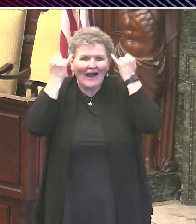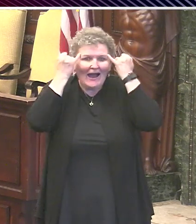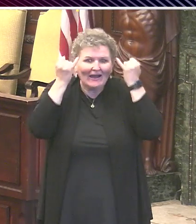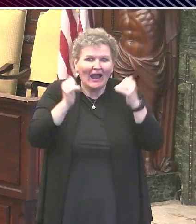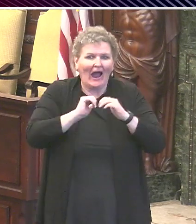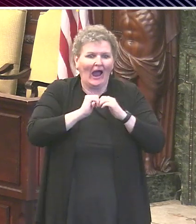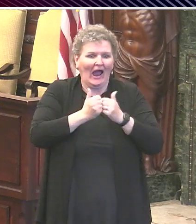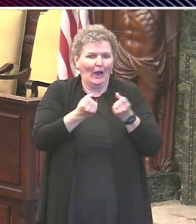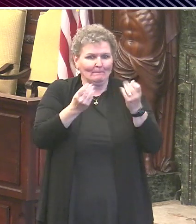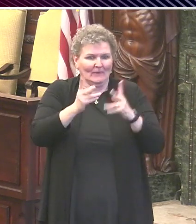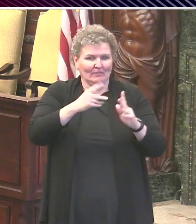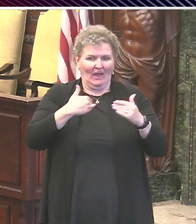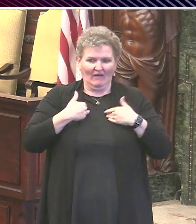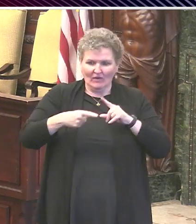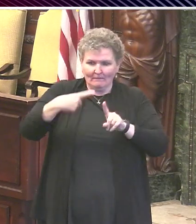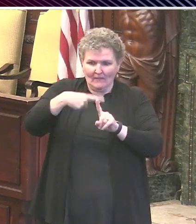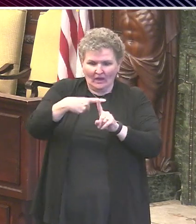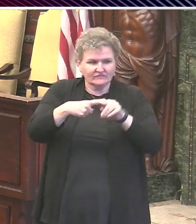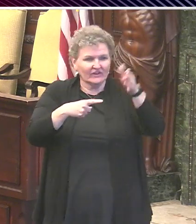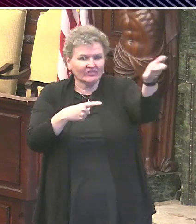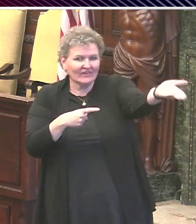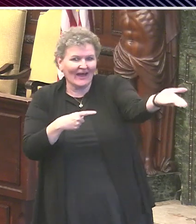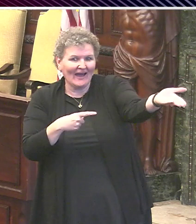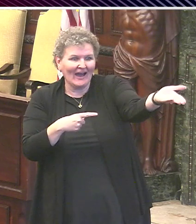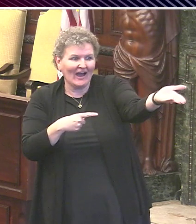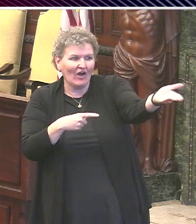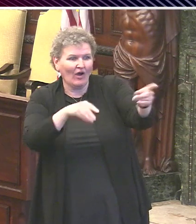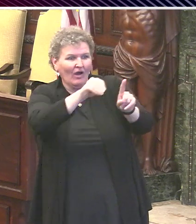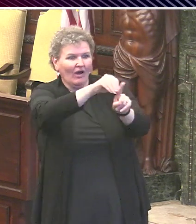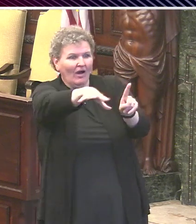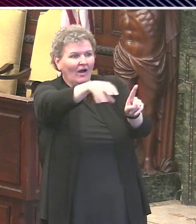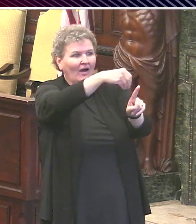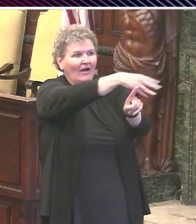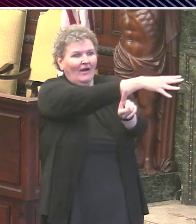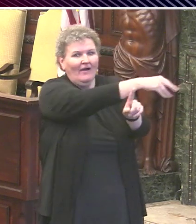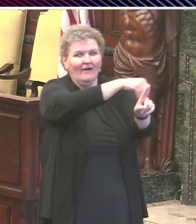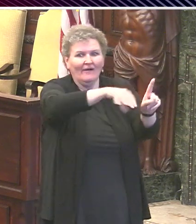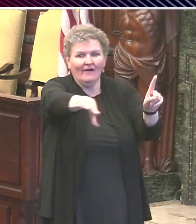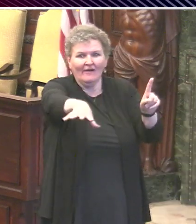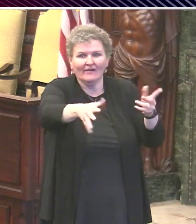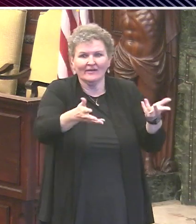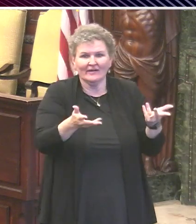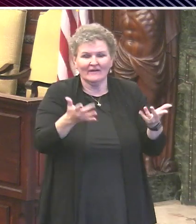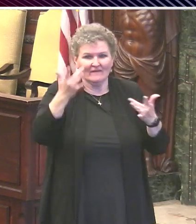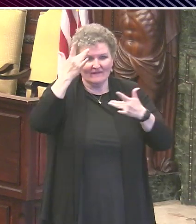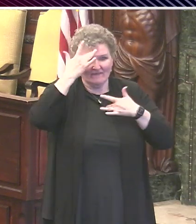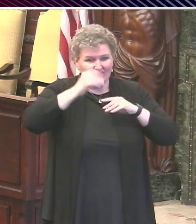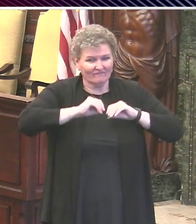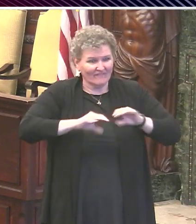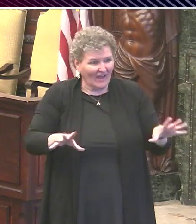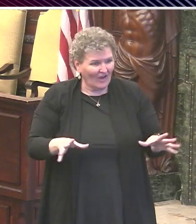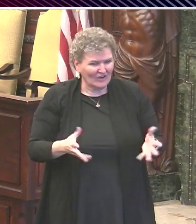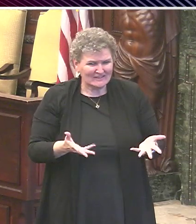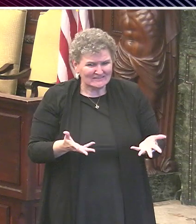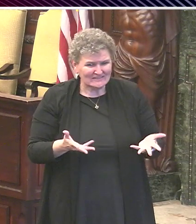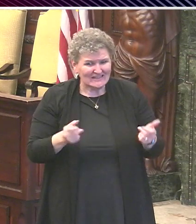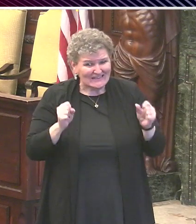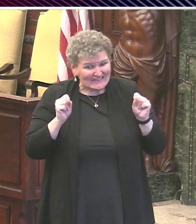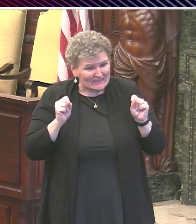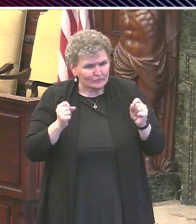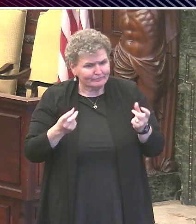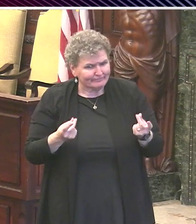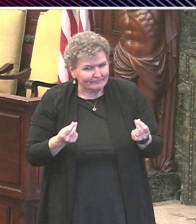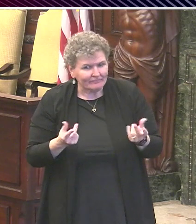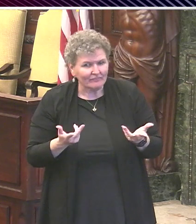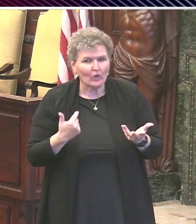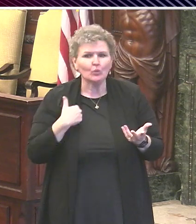positive cases may be in either of those camps in terms of the virus spreading? Well, as I said, we're concerned